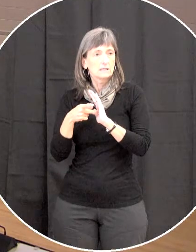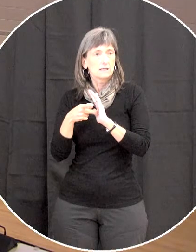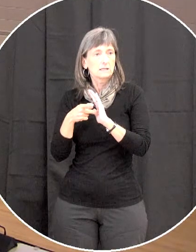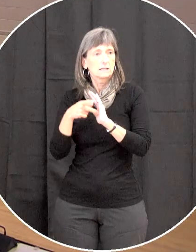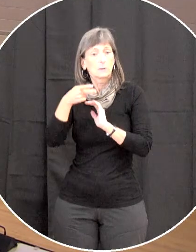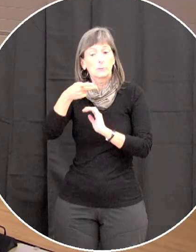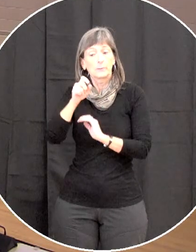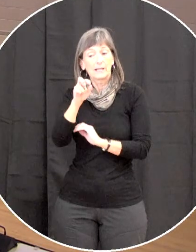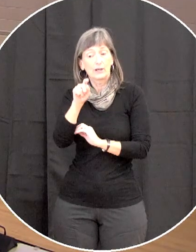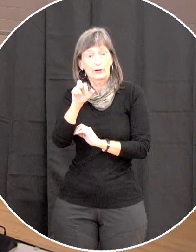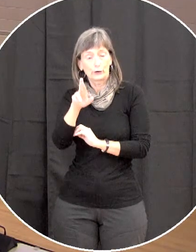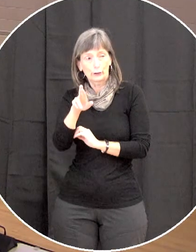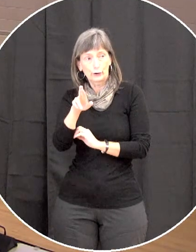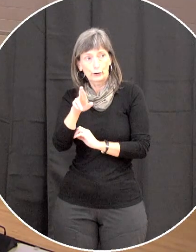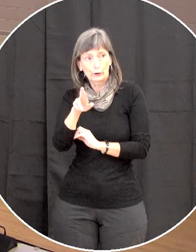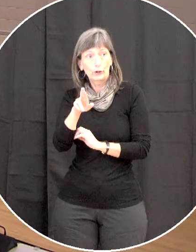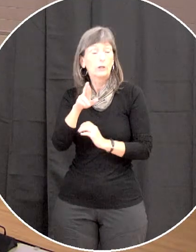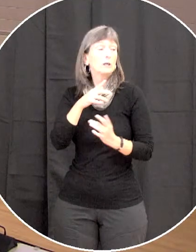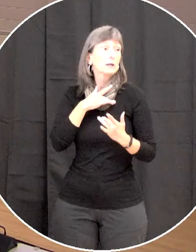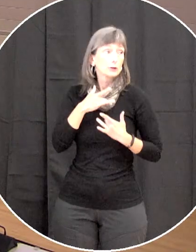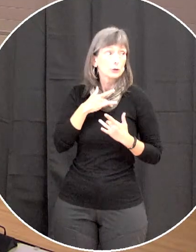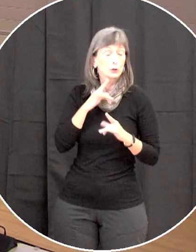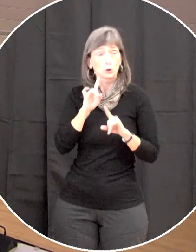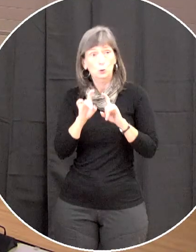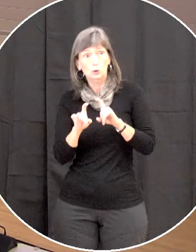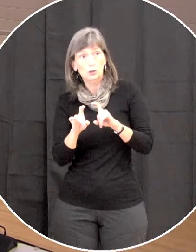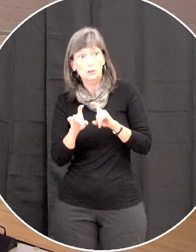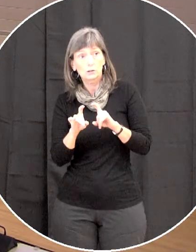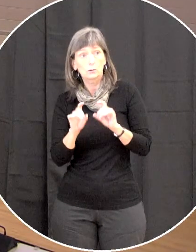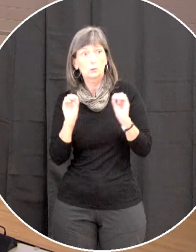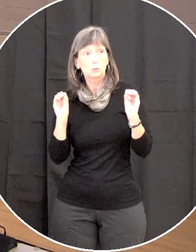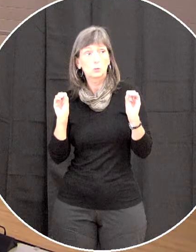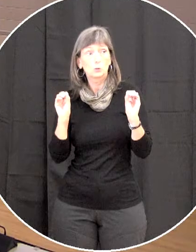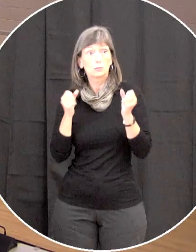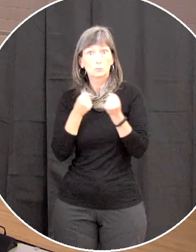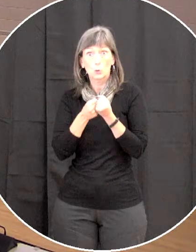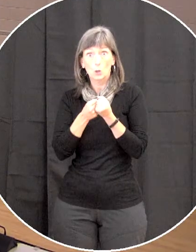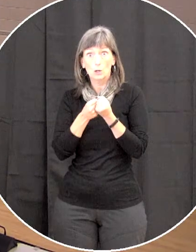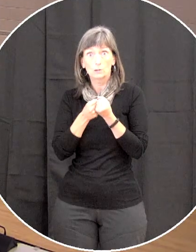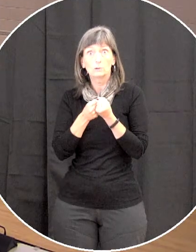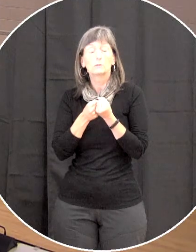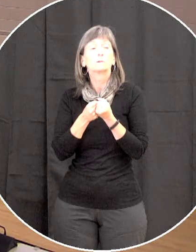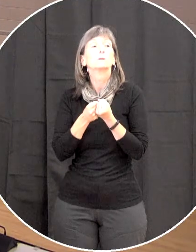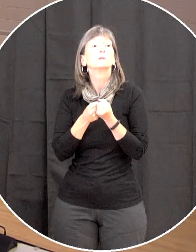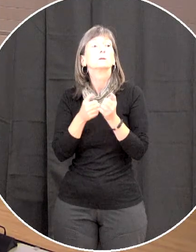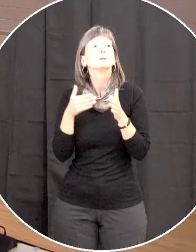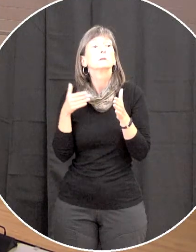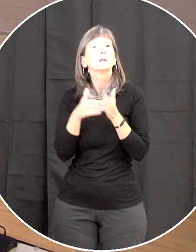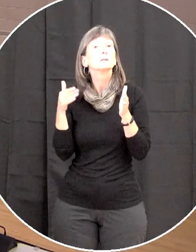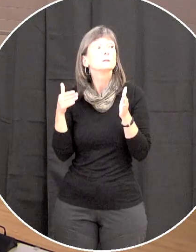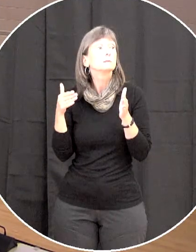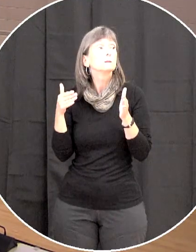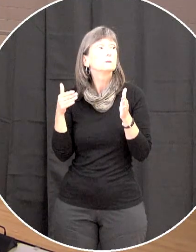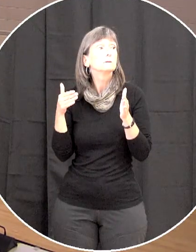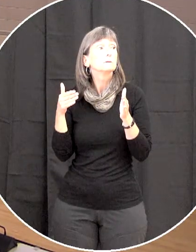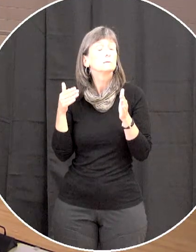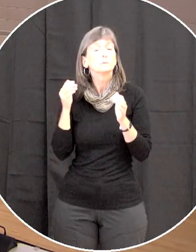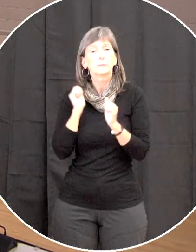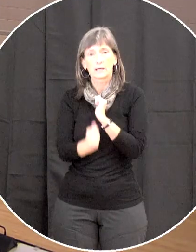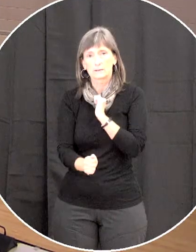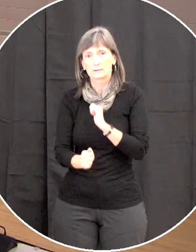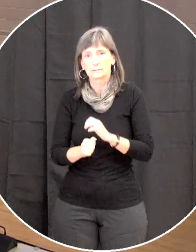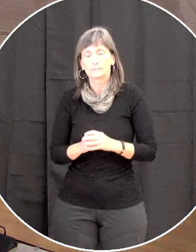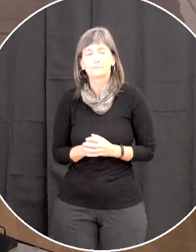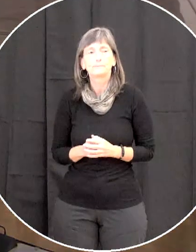Peter seconds? Any questions, concerns? Hearing and seeing none, all in favor? Those against? Motion